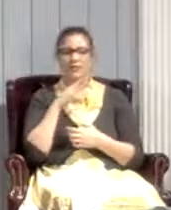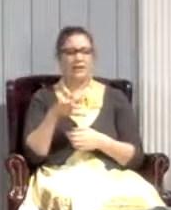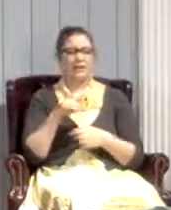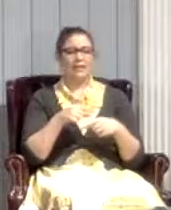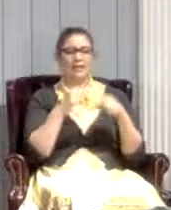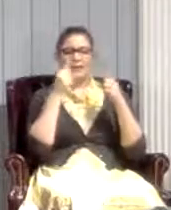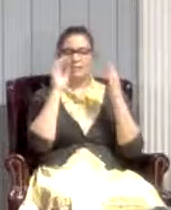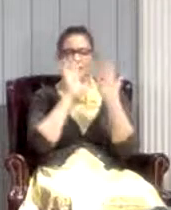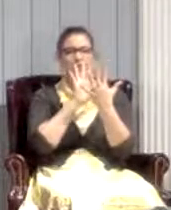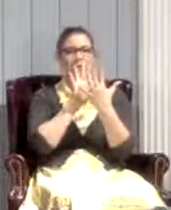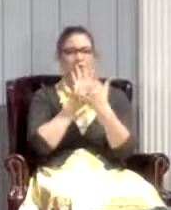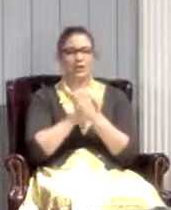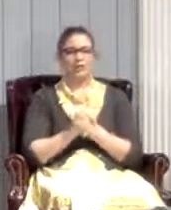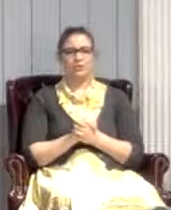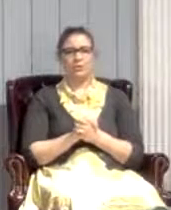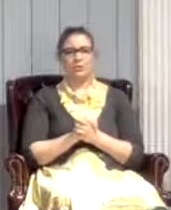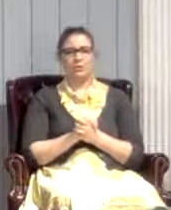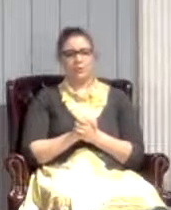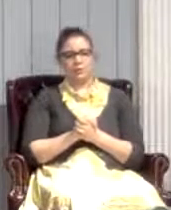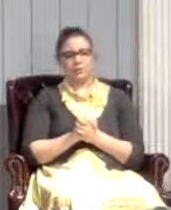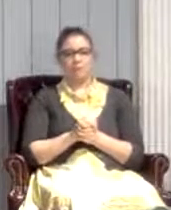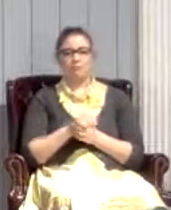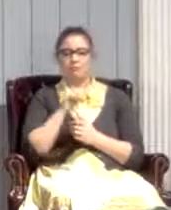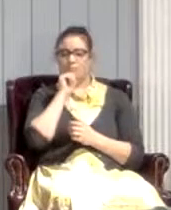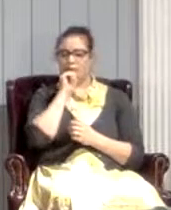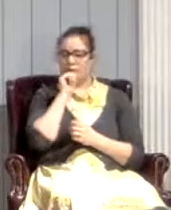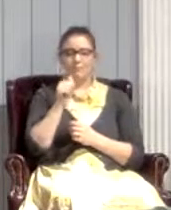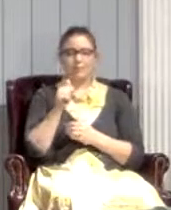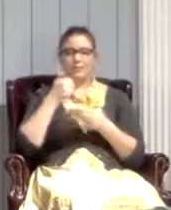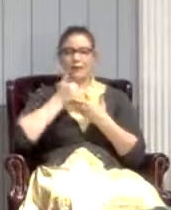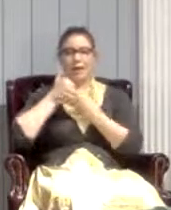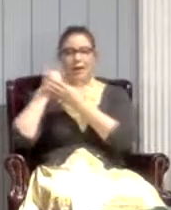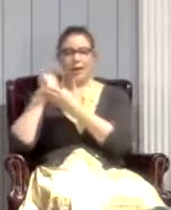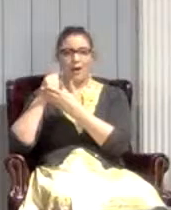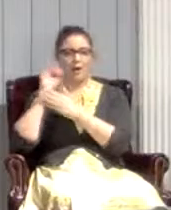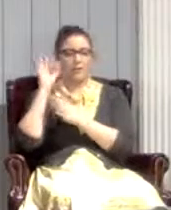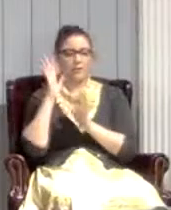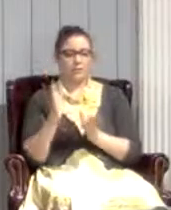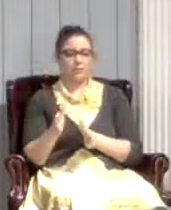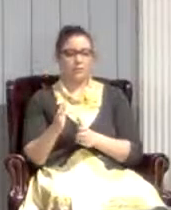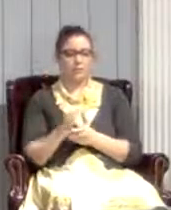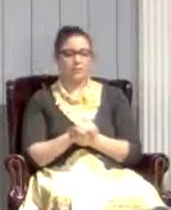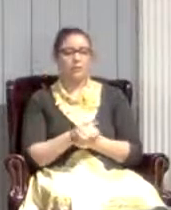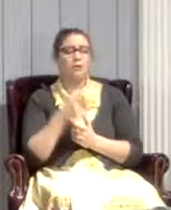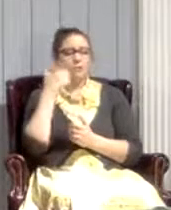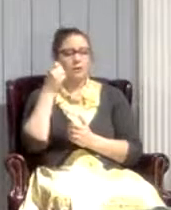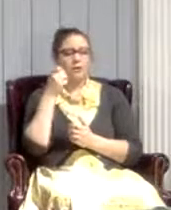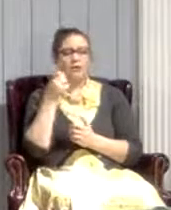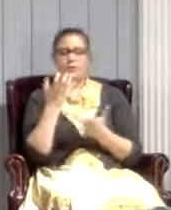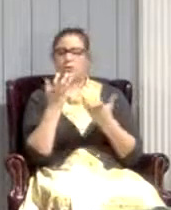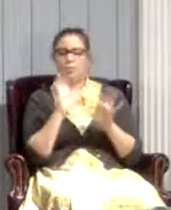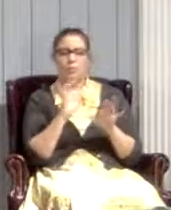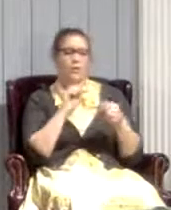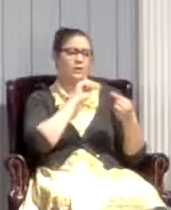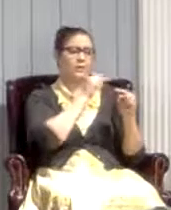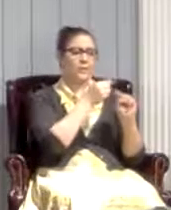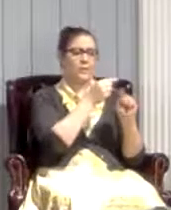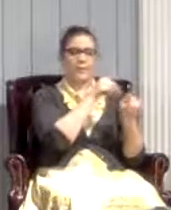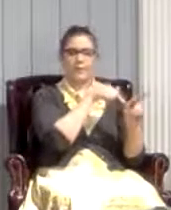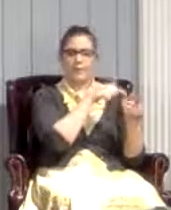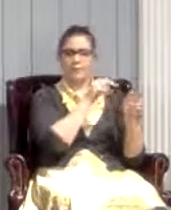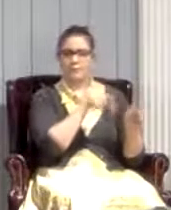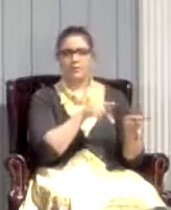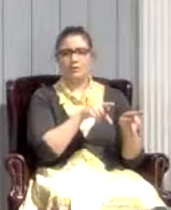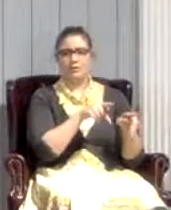not backing the preacher because you don't want confrontation, or because you don't want to be offend this person, or yeah, I know they're mad at the pastor,